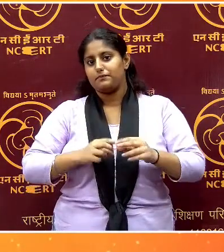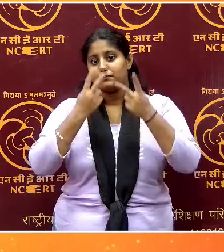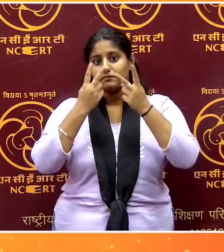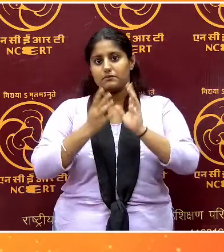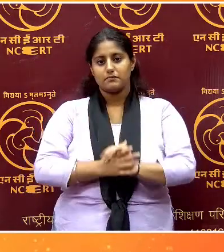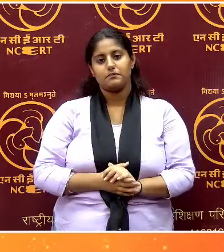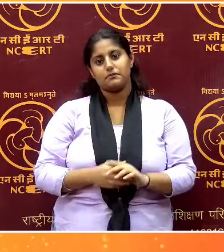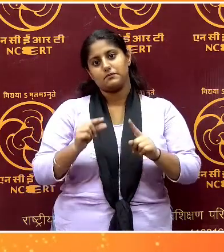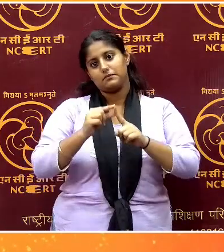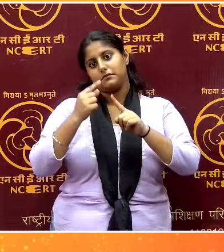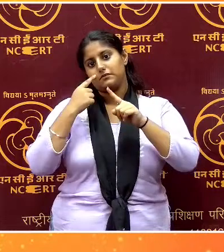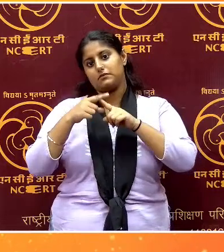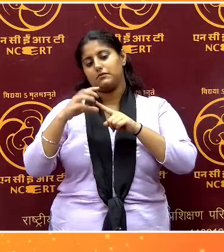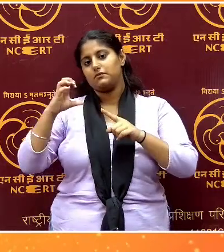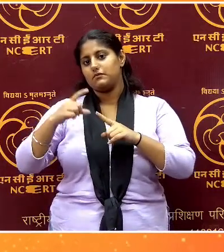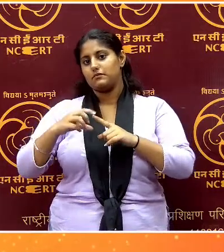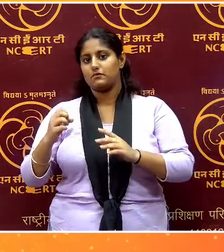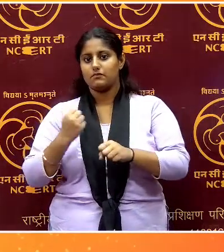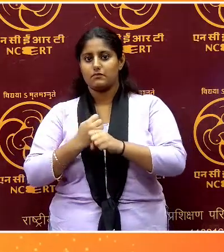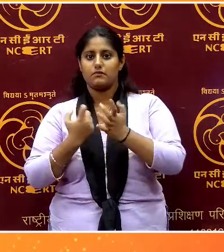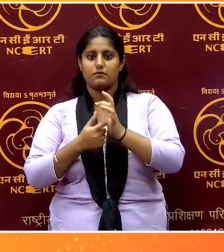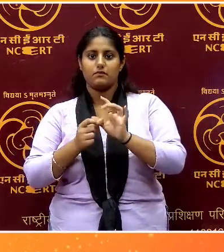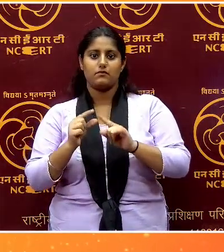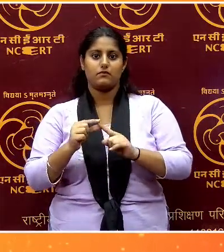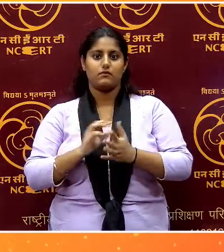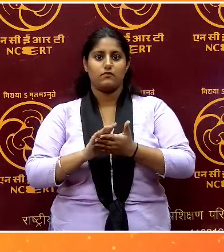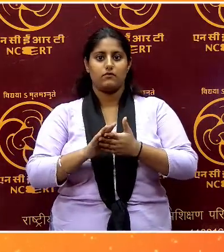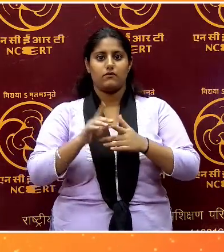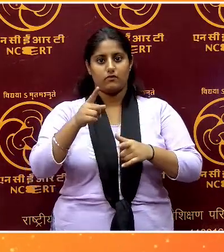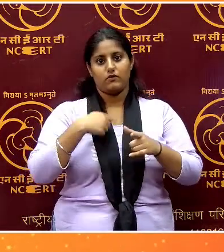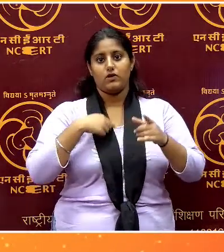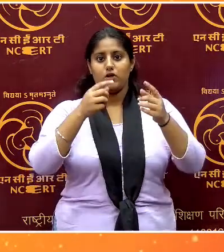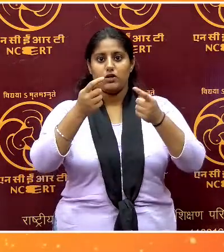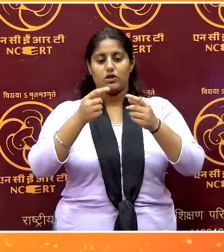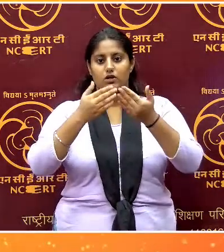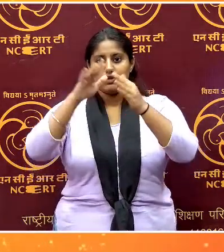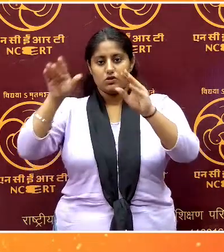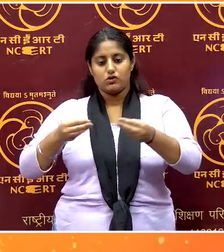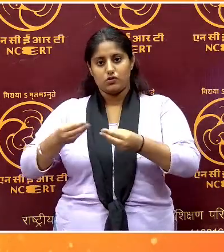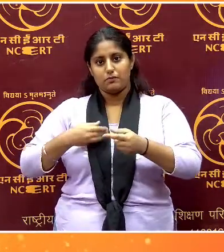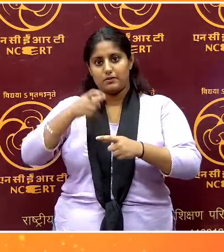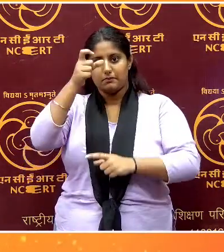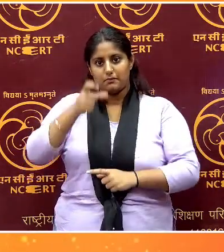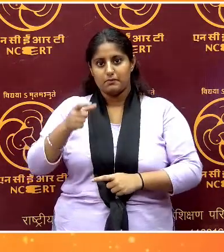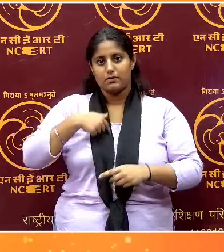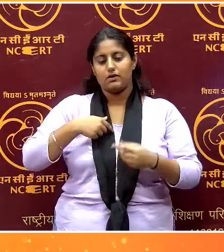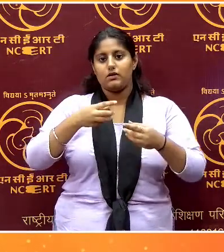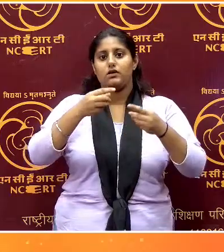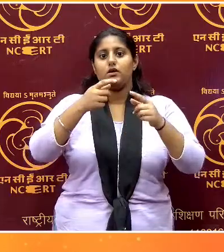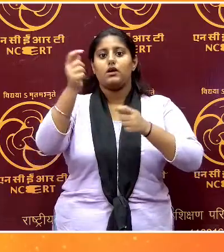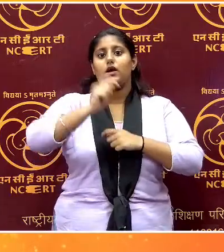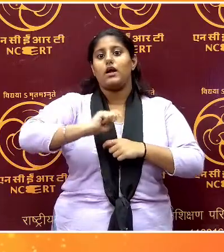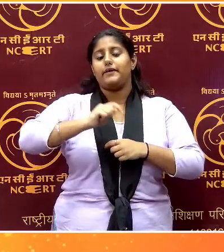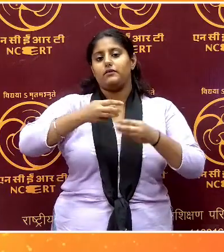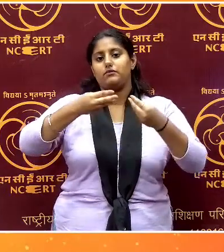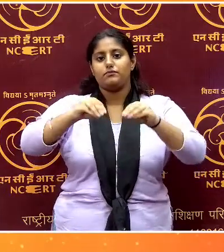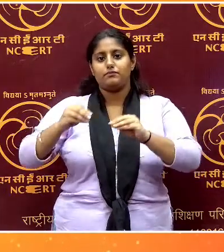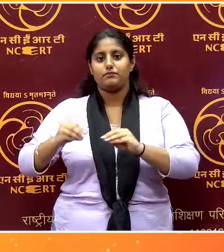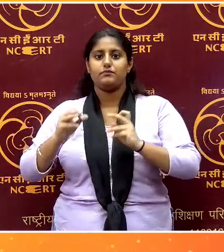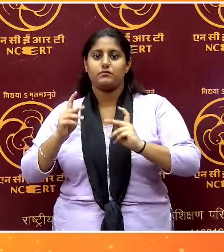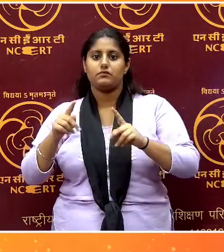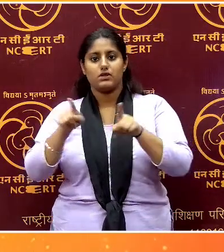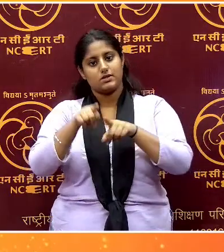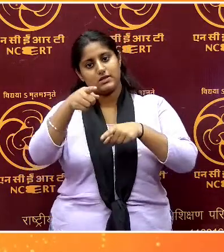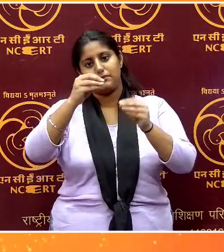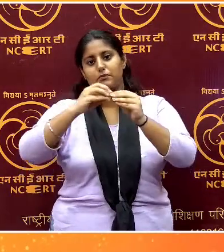is a pictograph in which we can see the shopkeeper and number of kites sold. Again, this question is from your Ganit Prakash. I have done it for